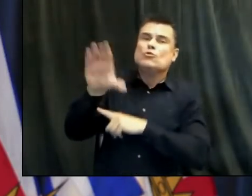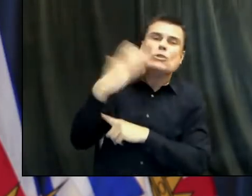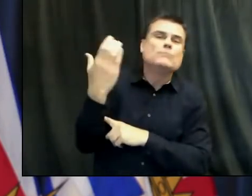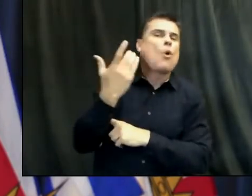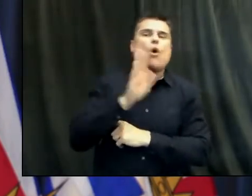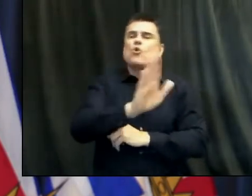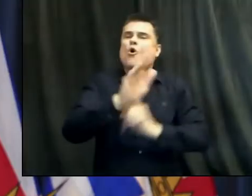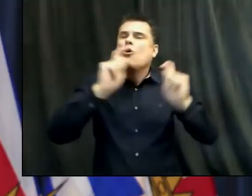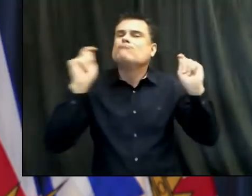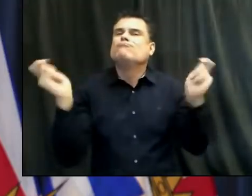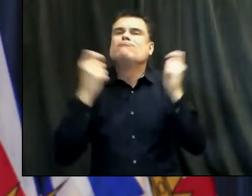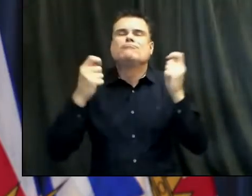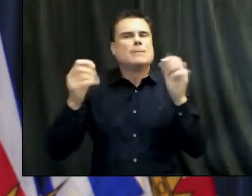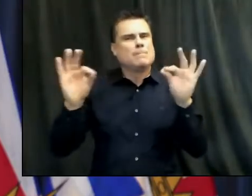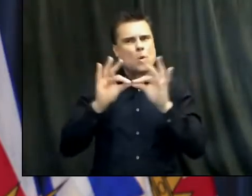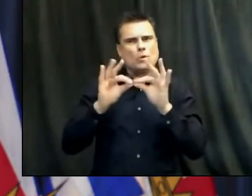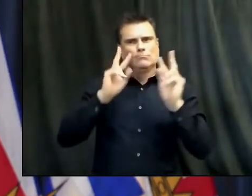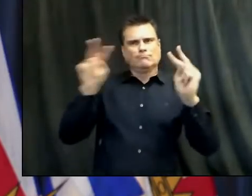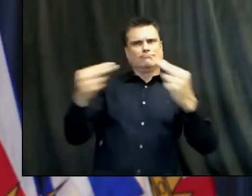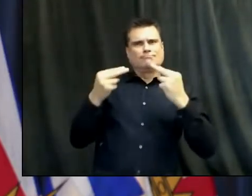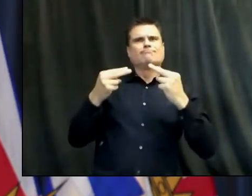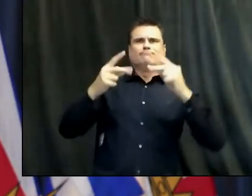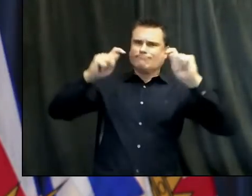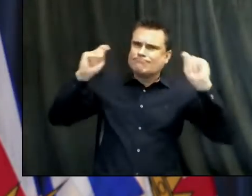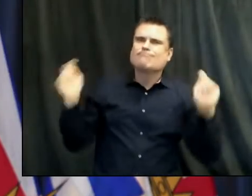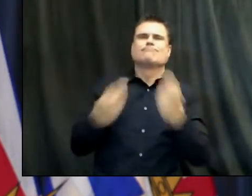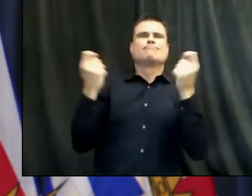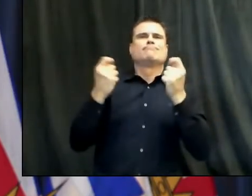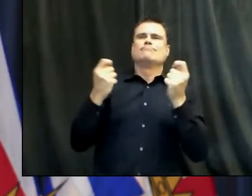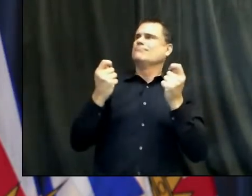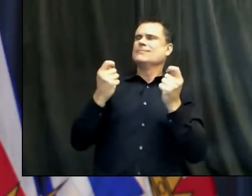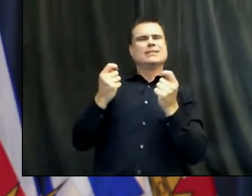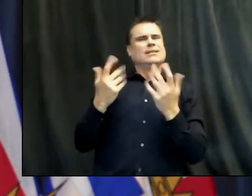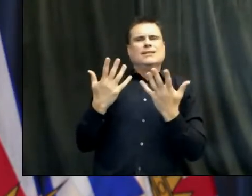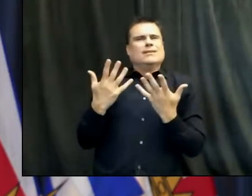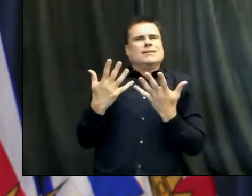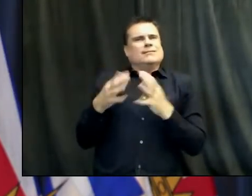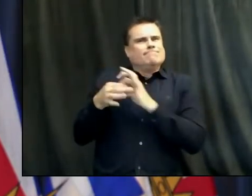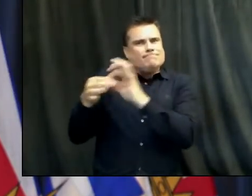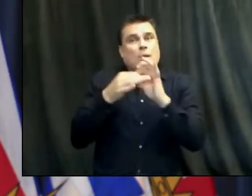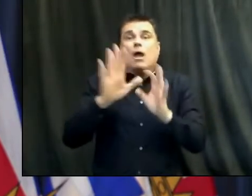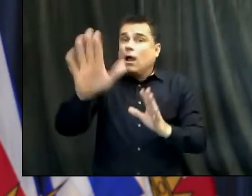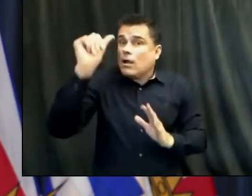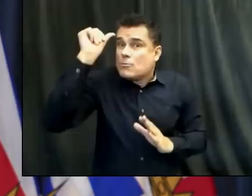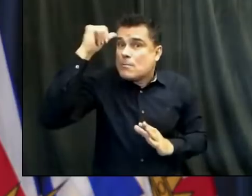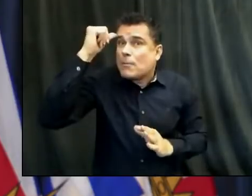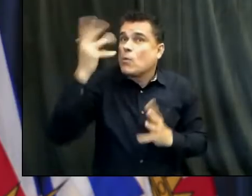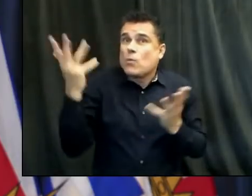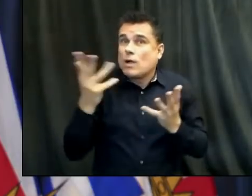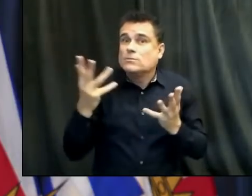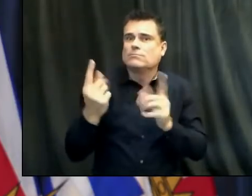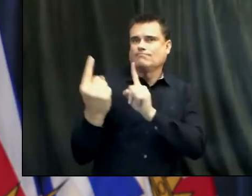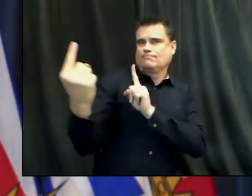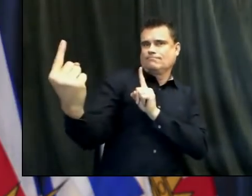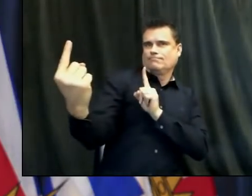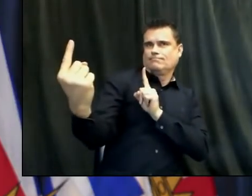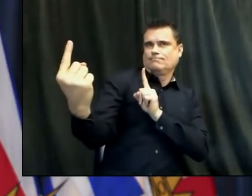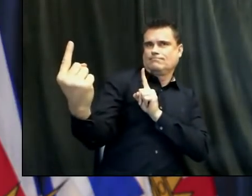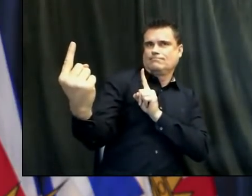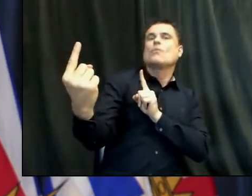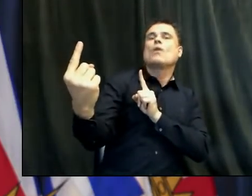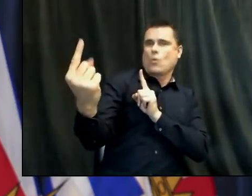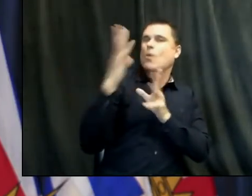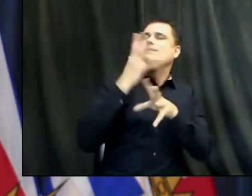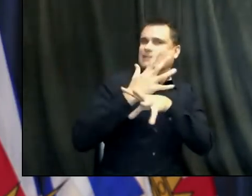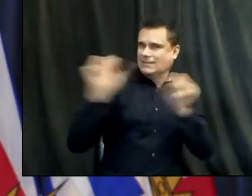such celebrations will help us all. And to remember that physical distancing saves lives. This weekend, it's important to